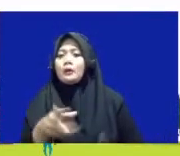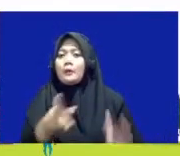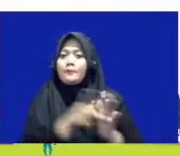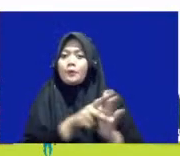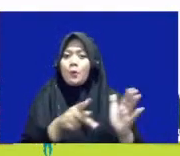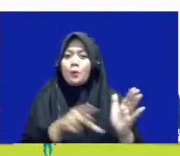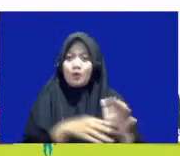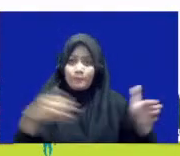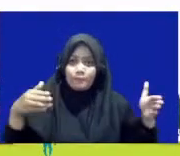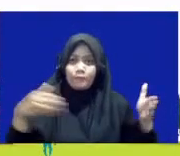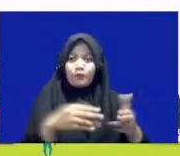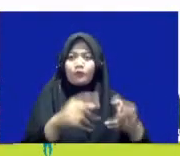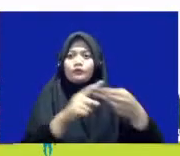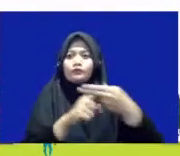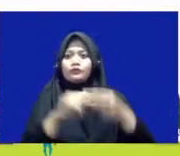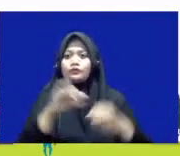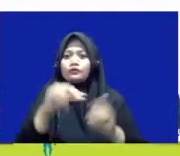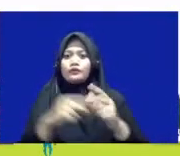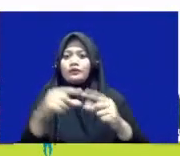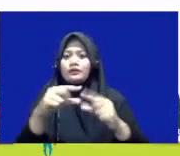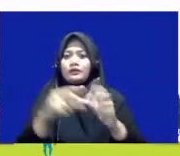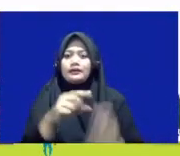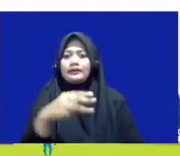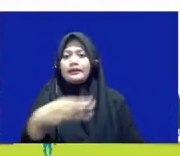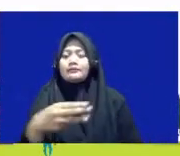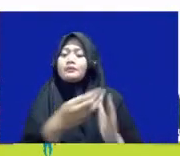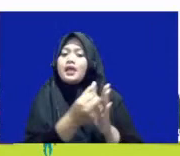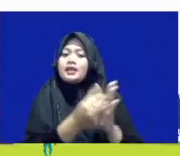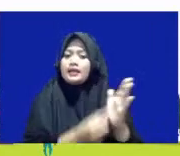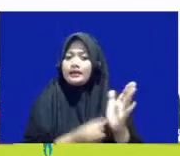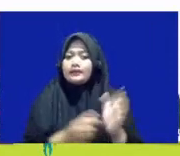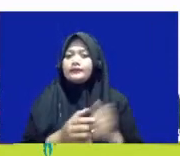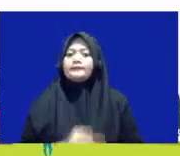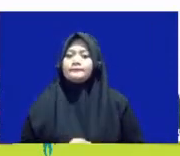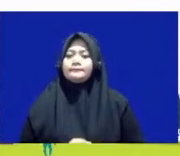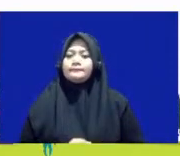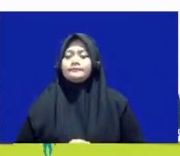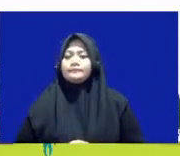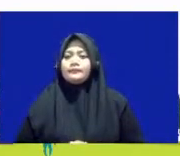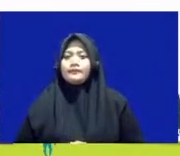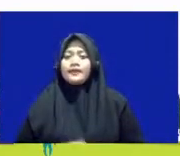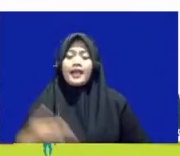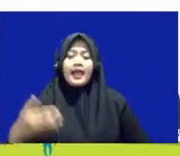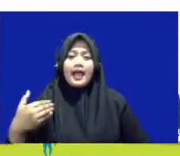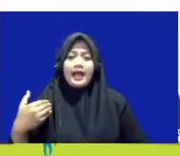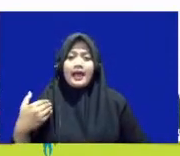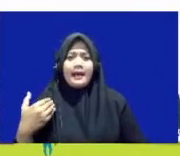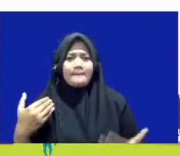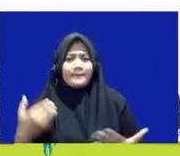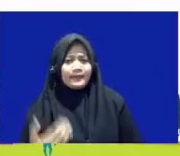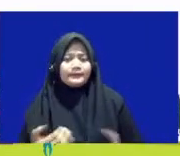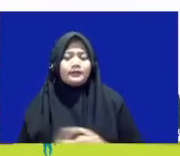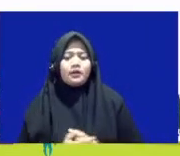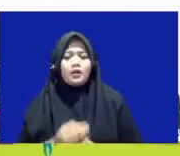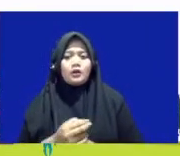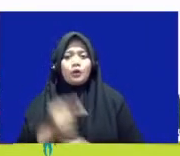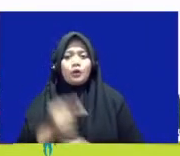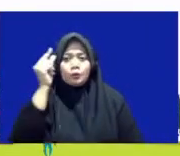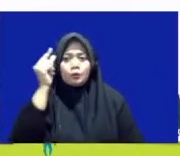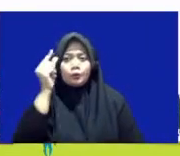activity that takes place prior to an extreme weather event and based on forecast trigger to mitigate